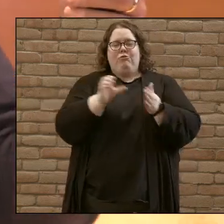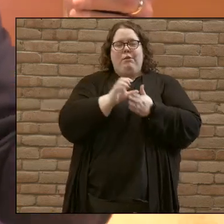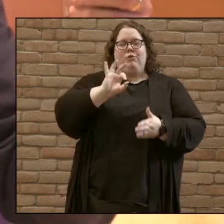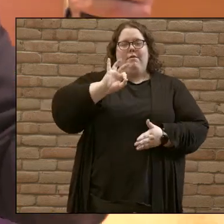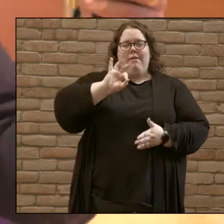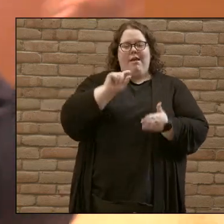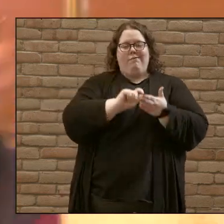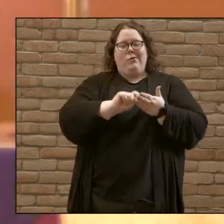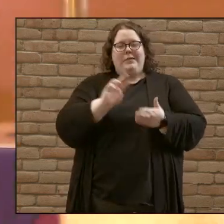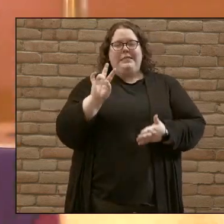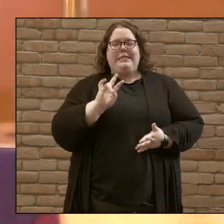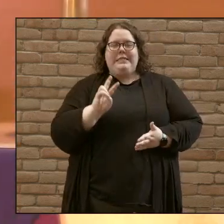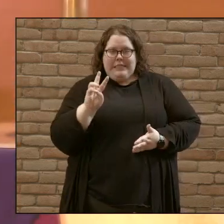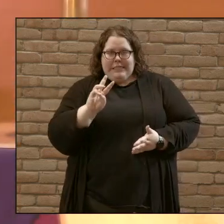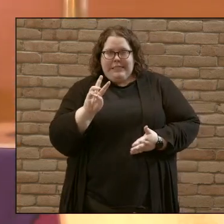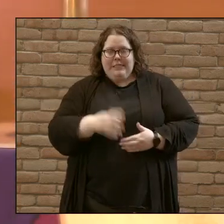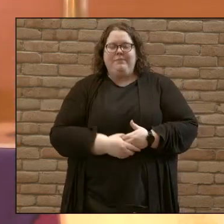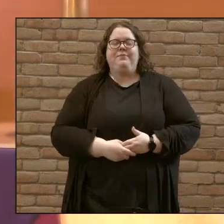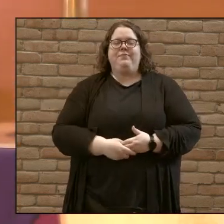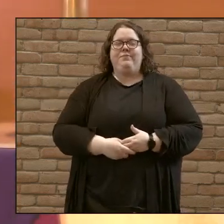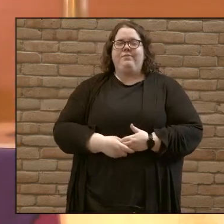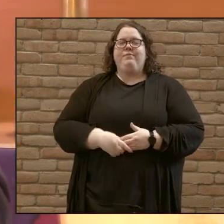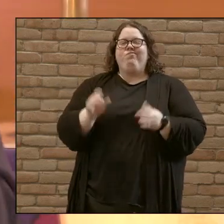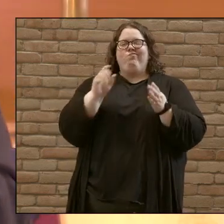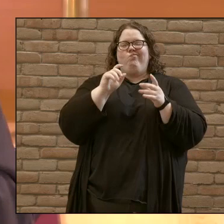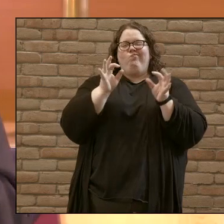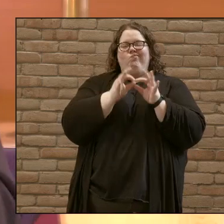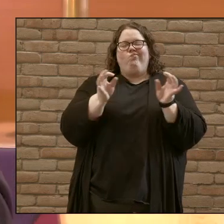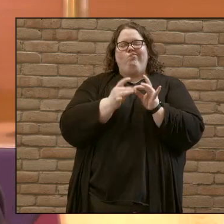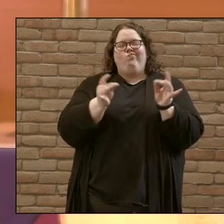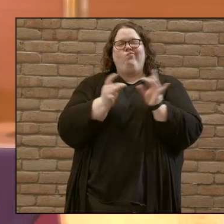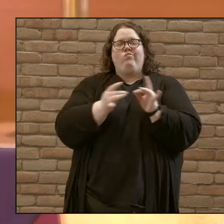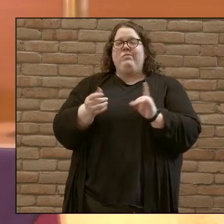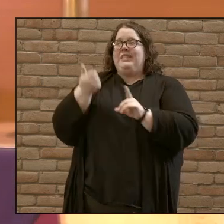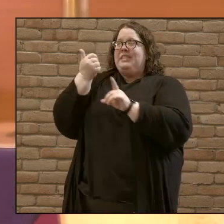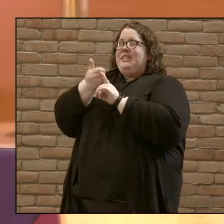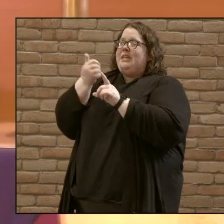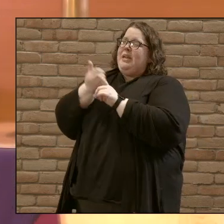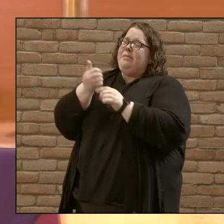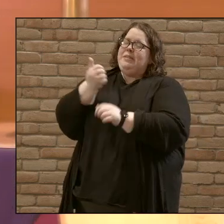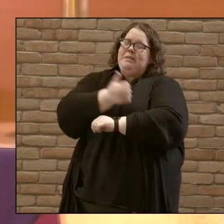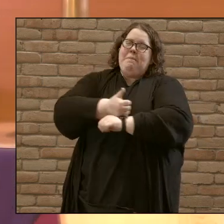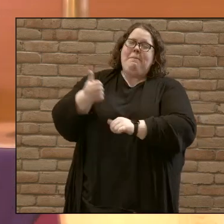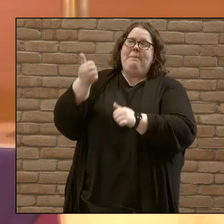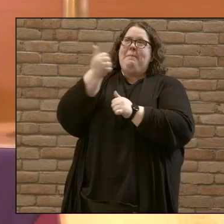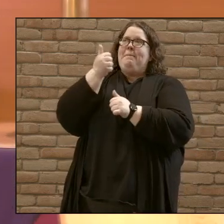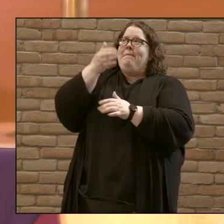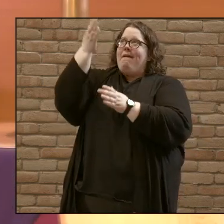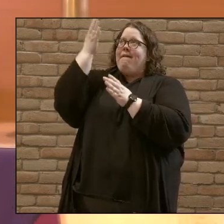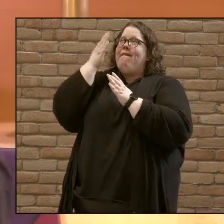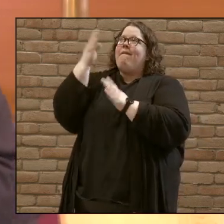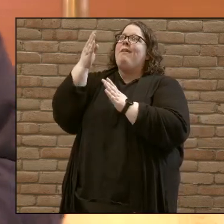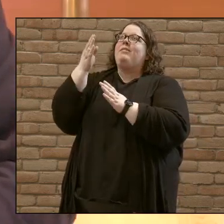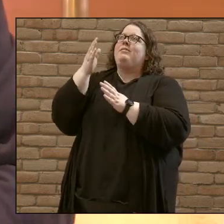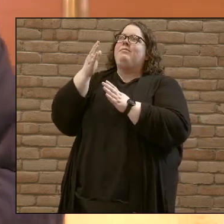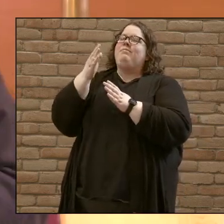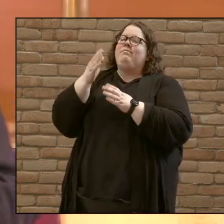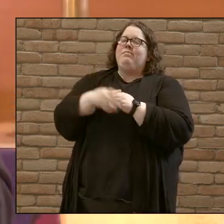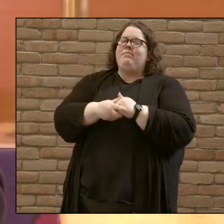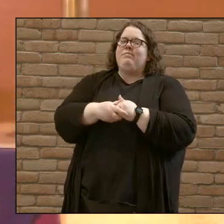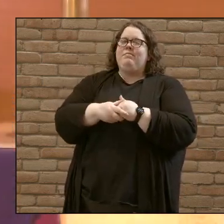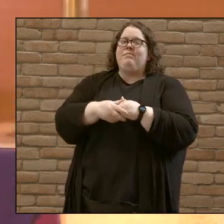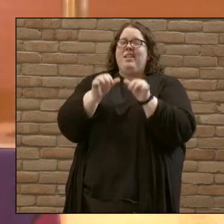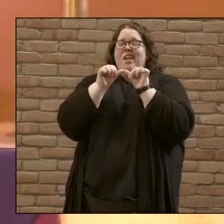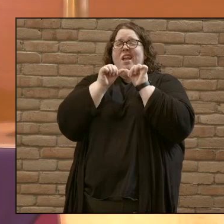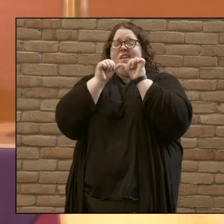is the mighty God, the wonderful counselor, the everlasting God. And then it says he is